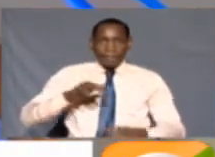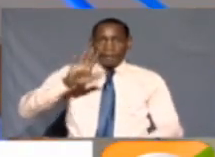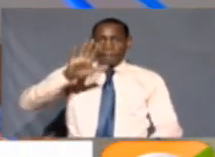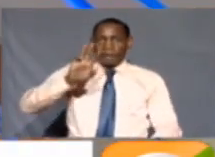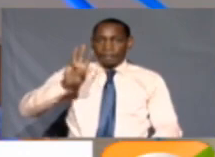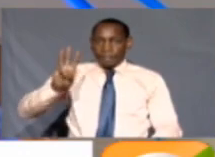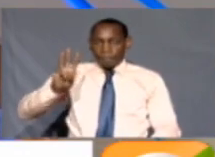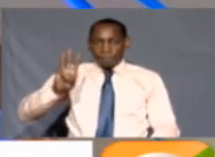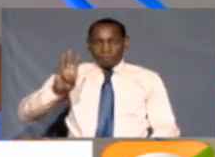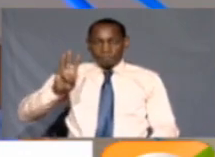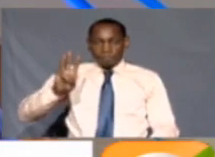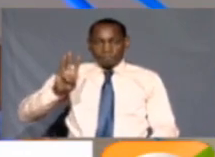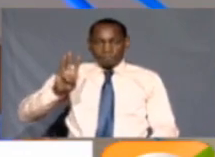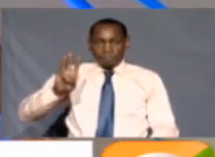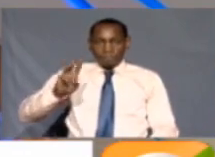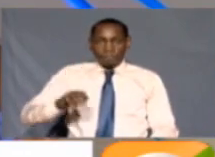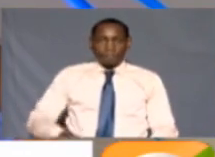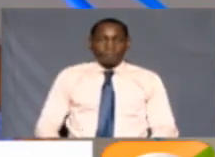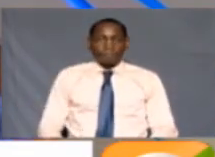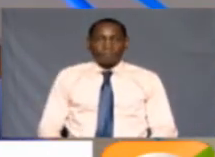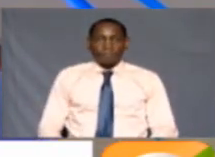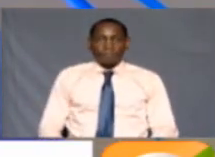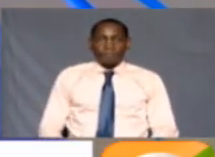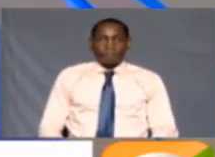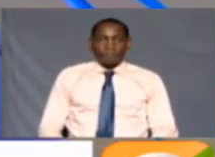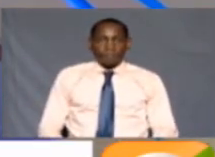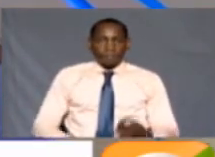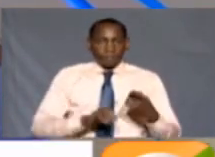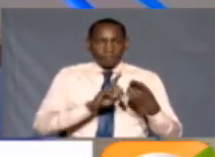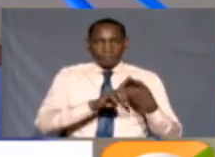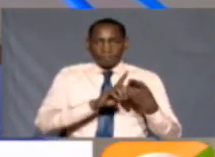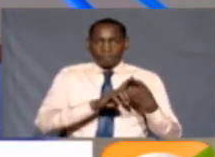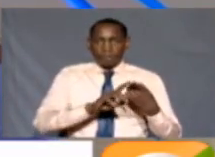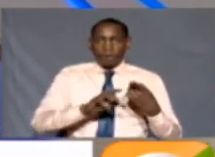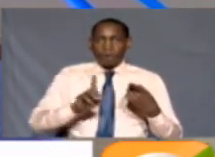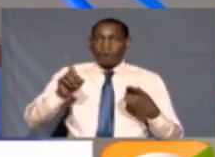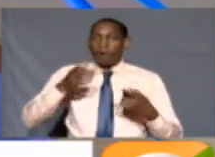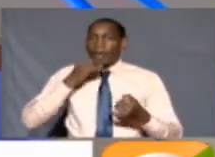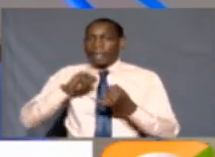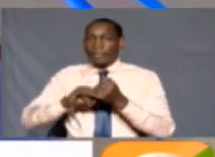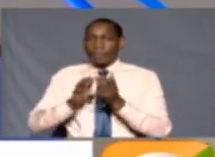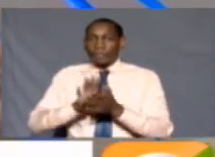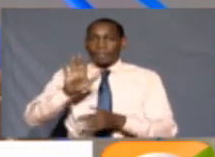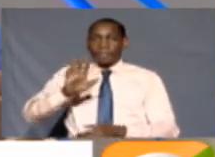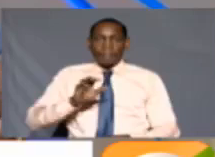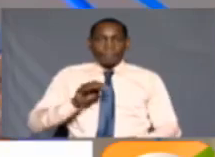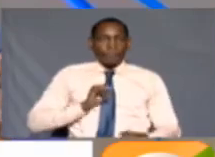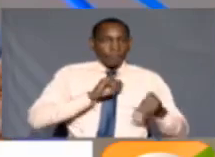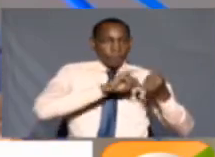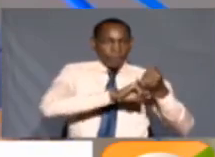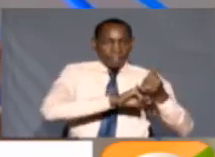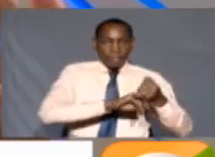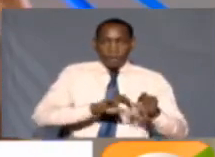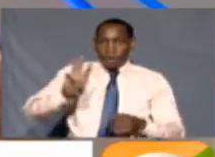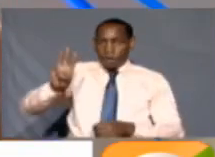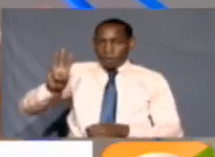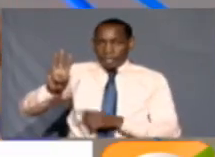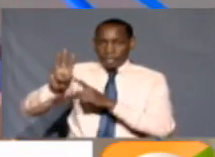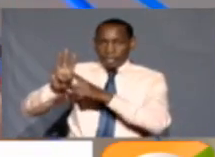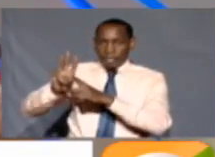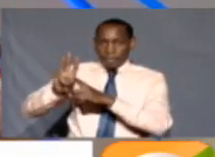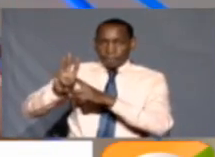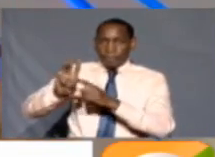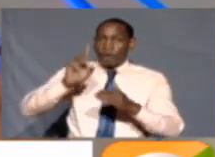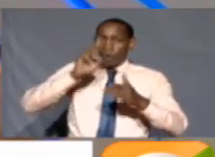W's. We have an acronym, one husband with five wives. And basically the why is the why.